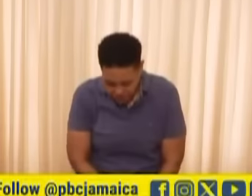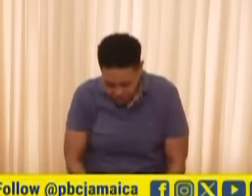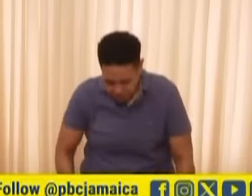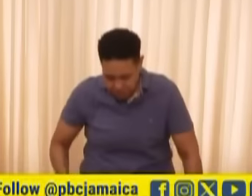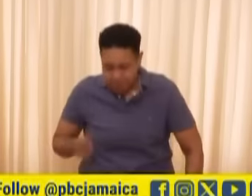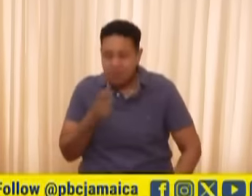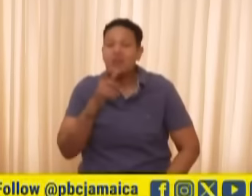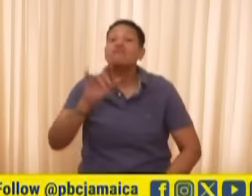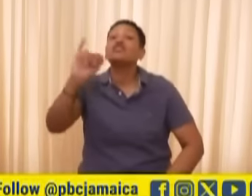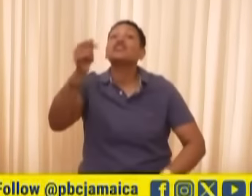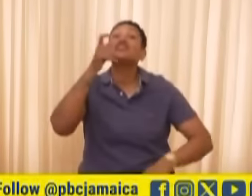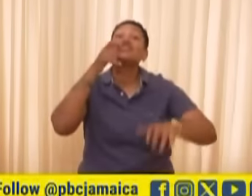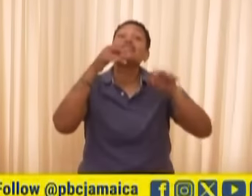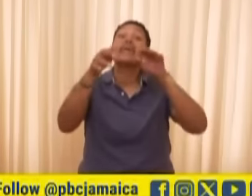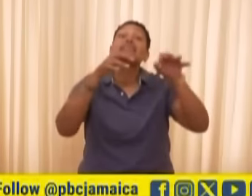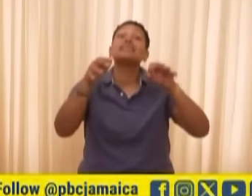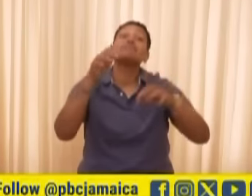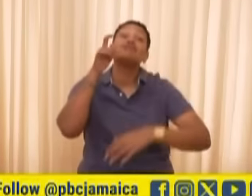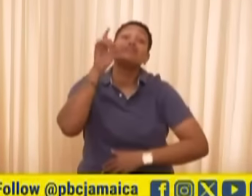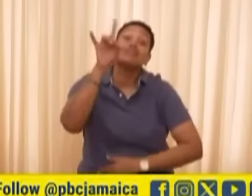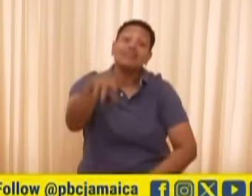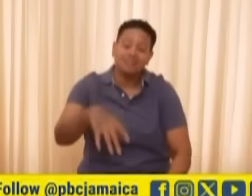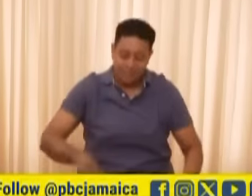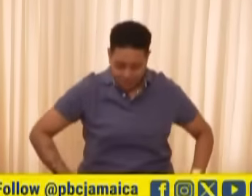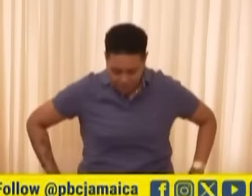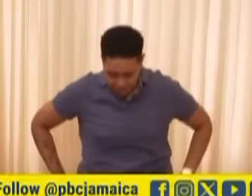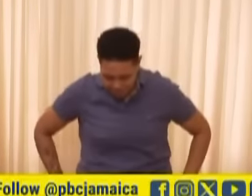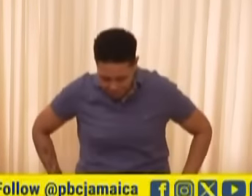that I have just outlined a while ago.